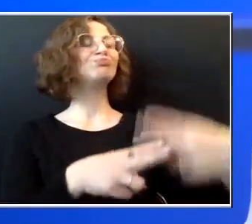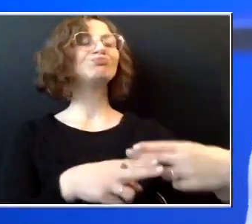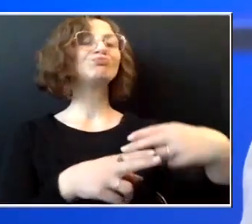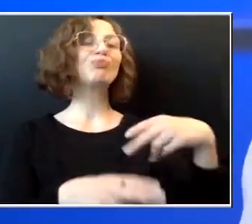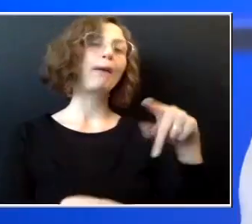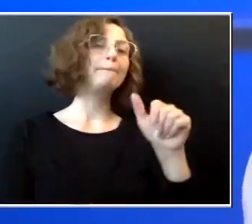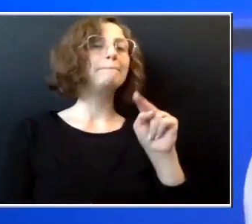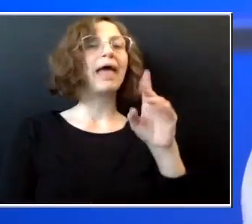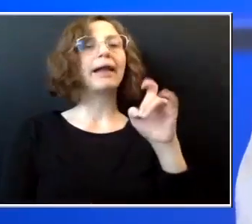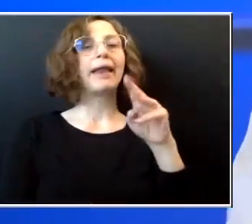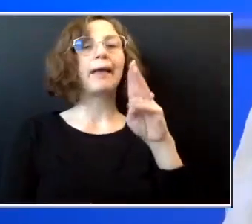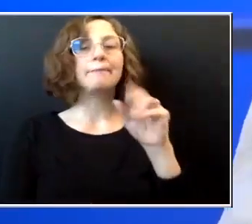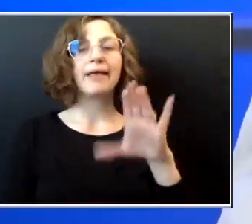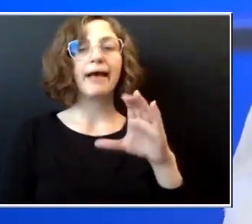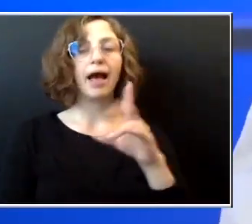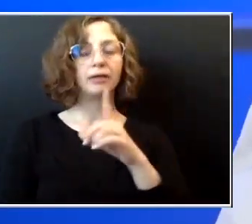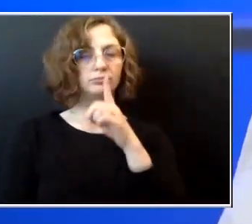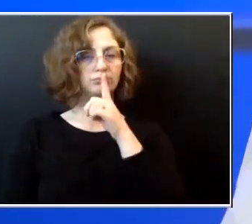one person who was